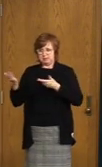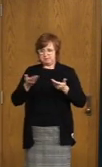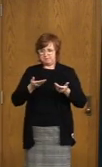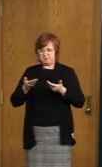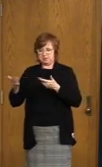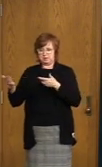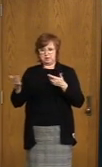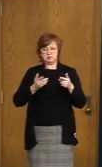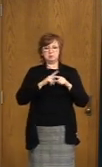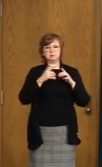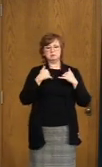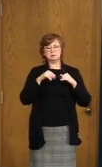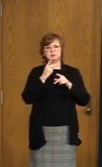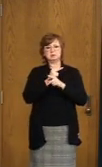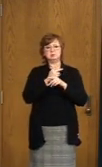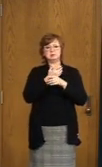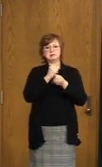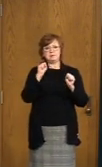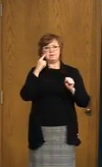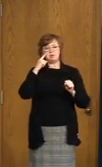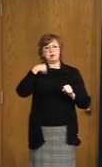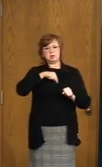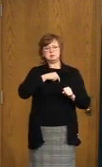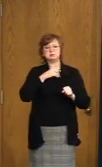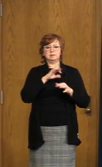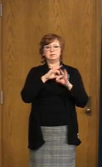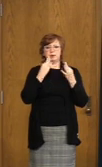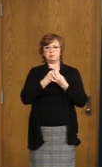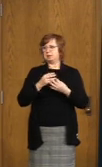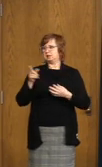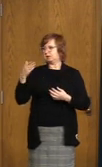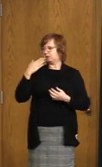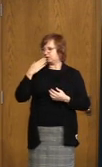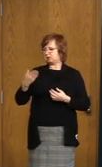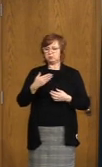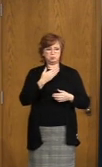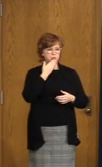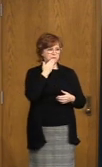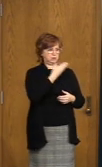our families safe. Thank you. Thank you, Premier. Thank you,